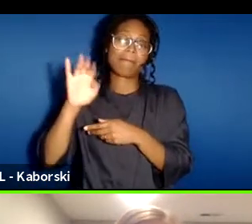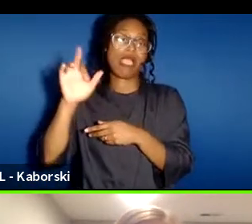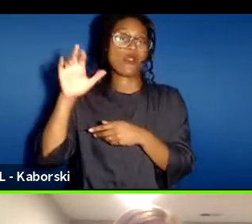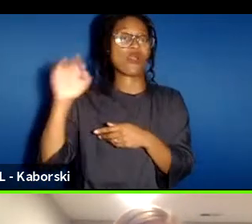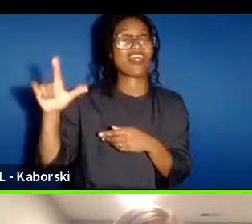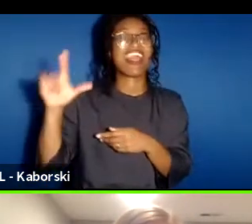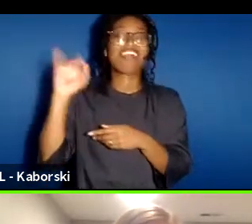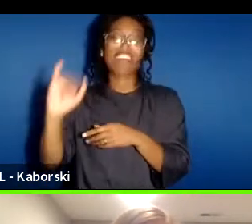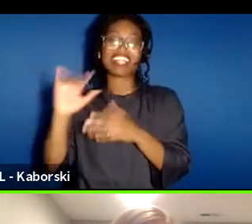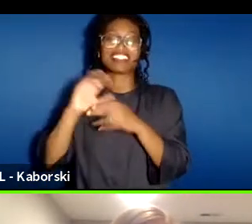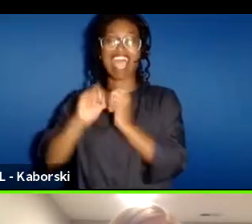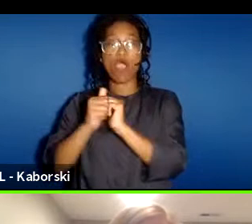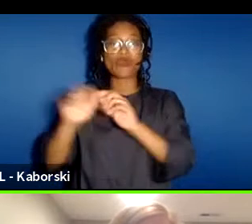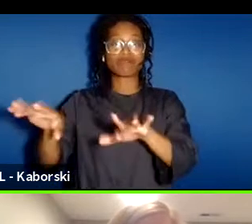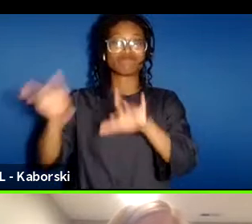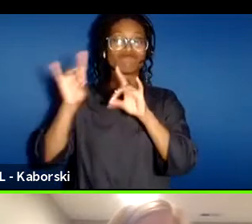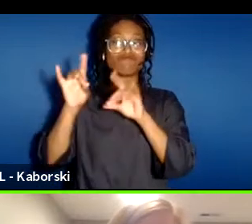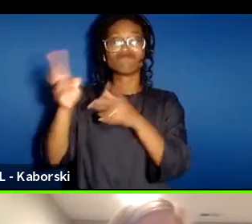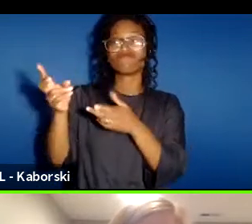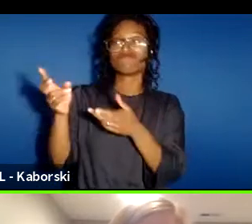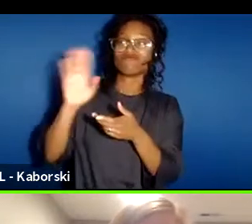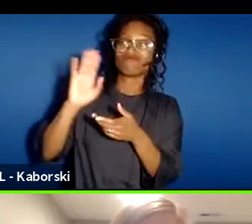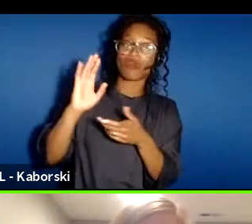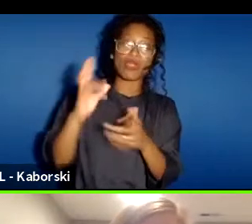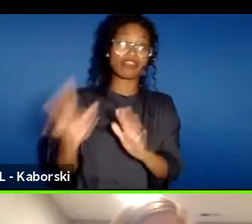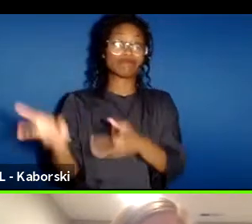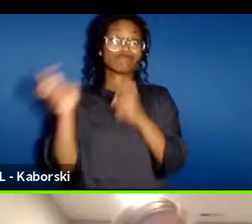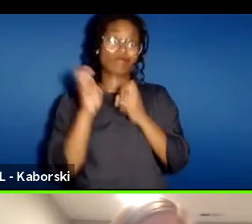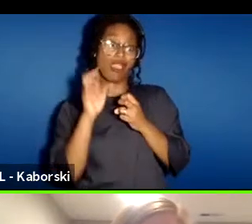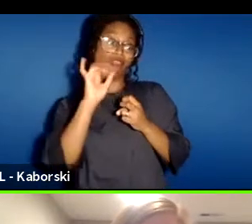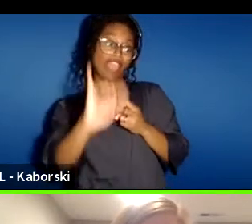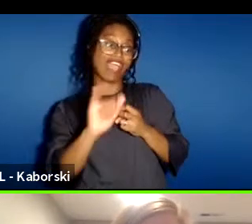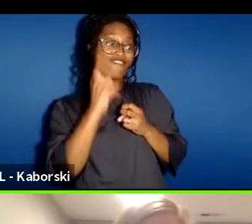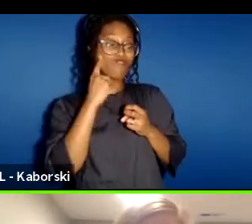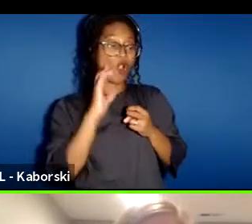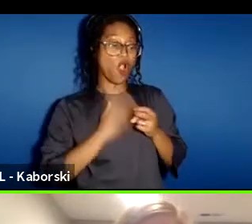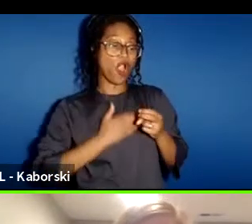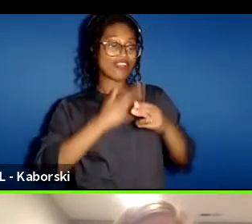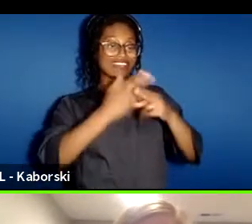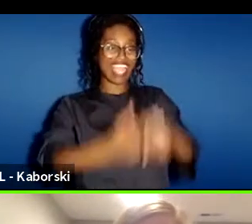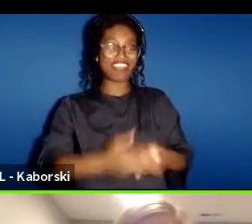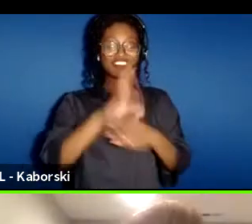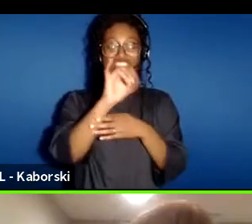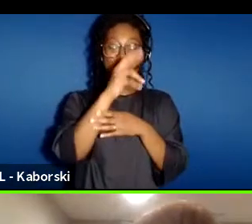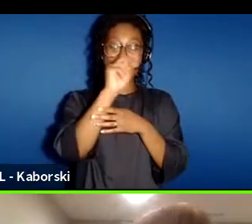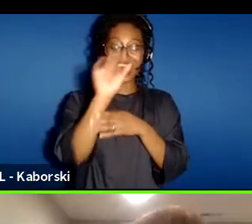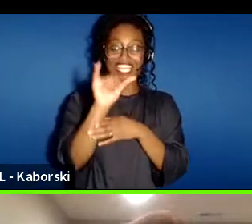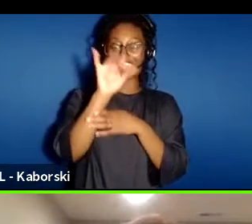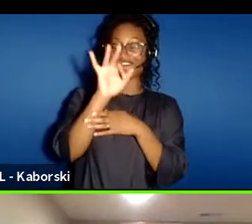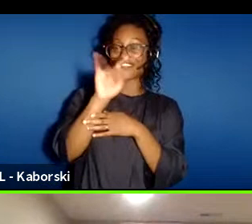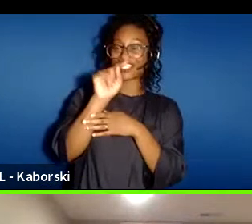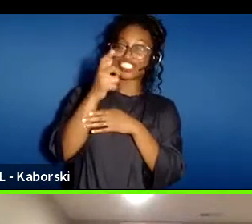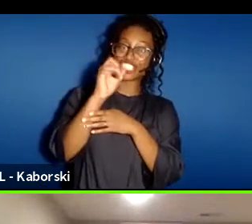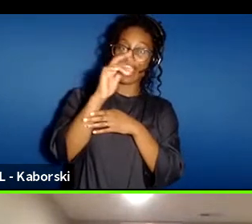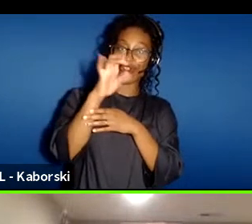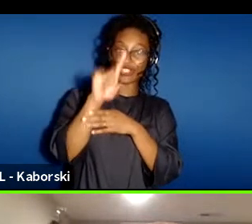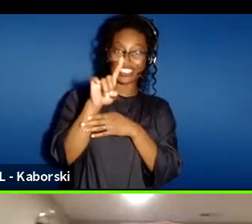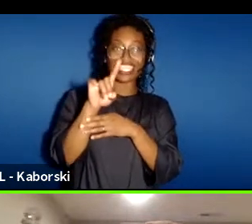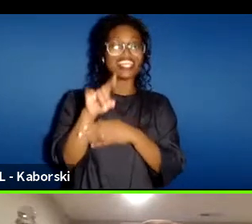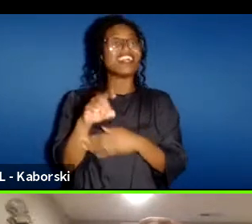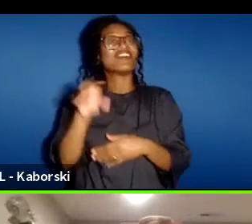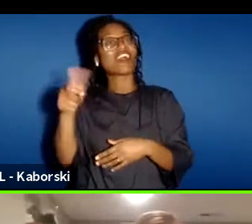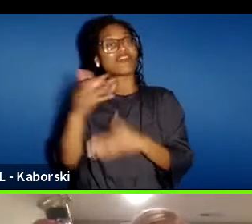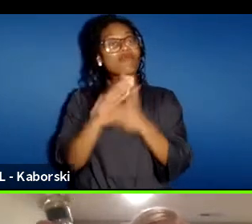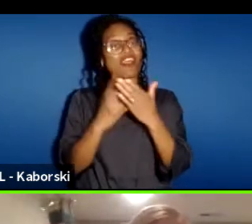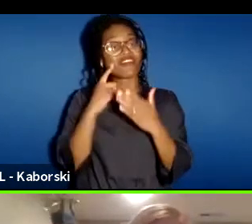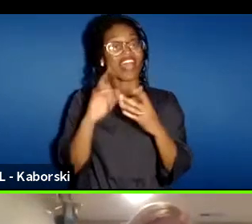story lies, around the lock and the key and the story of Johnny Fitzgerald. And part of the same family is actually our old